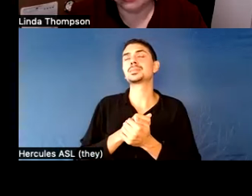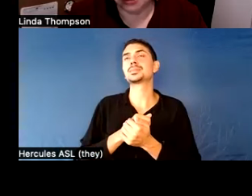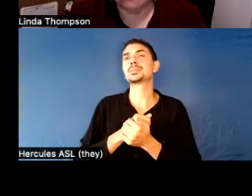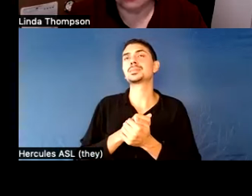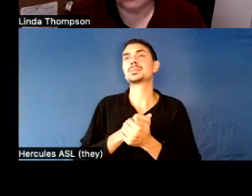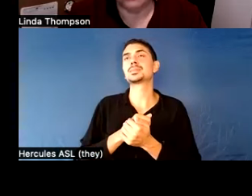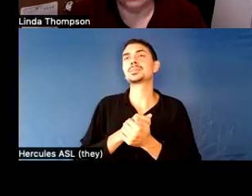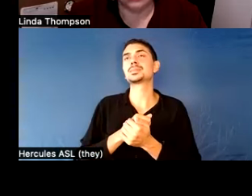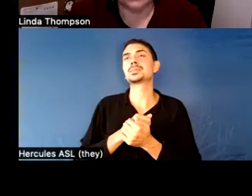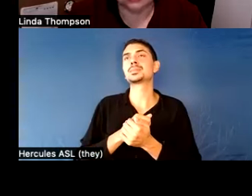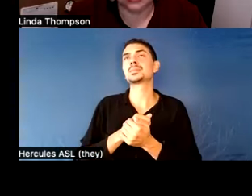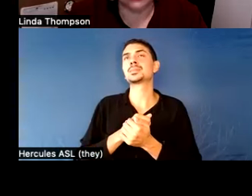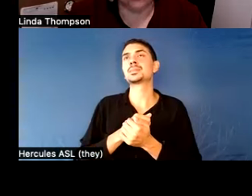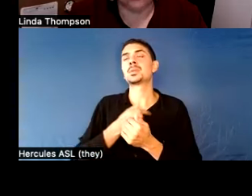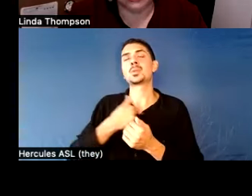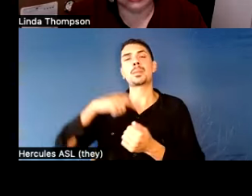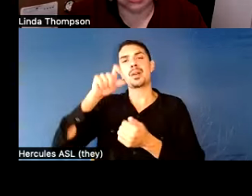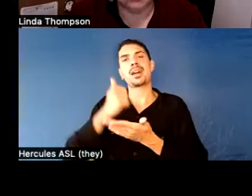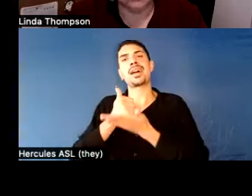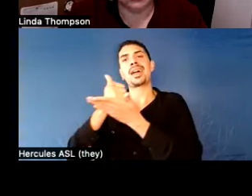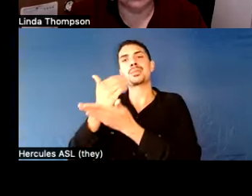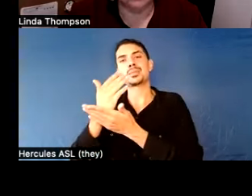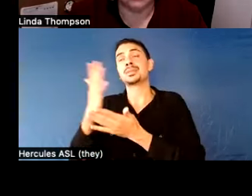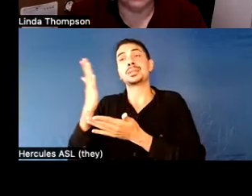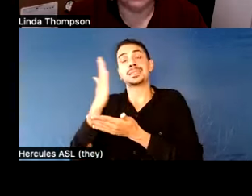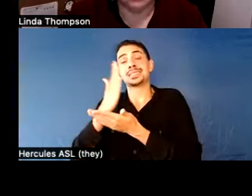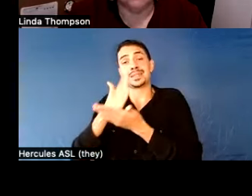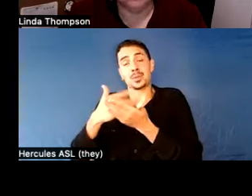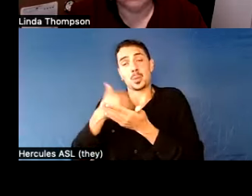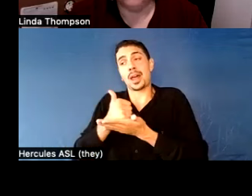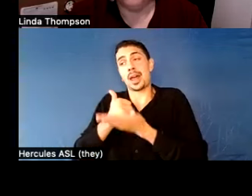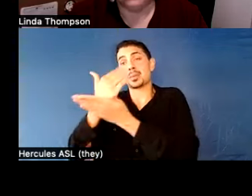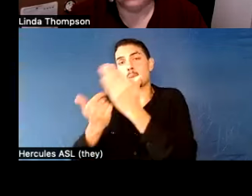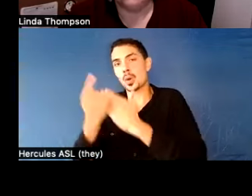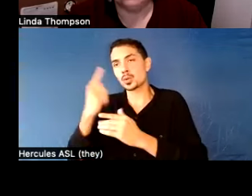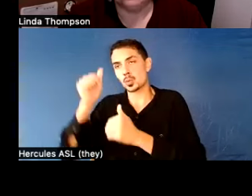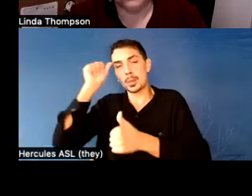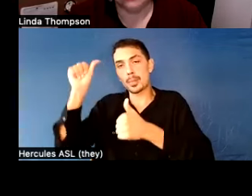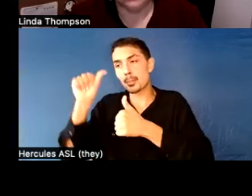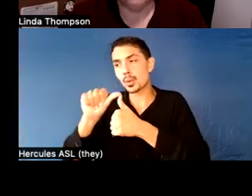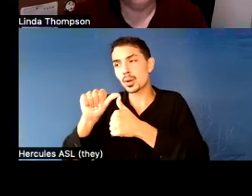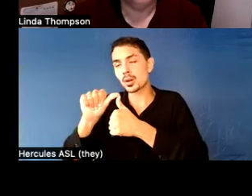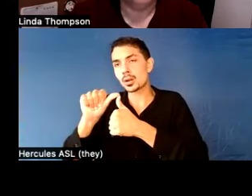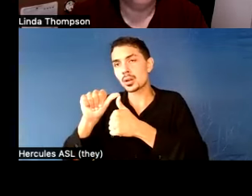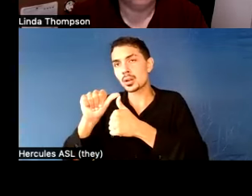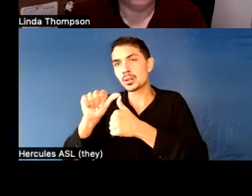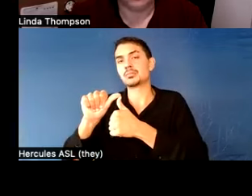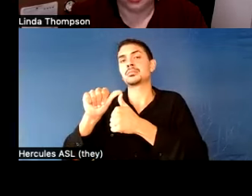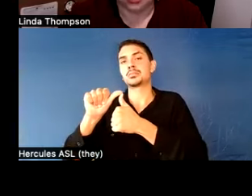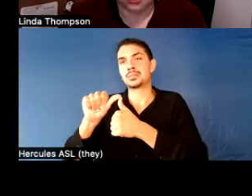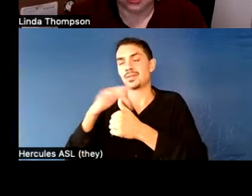to them. And so they don't want to talk about it. But I've had people be hit for telling.